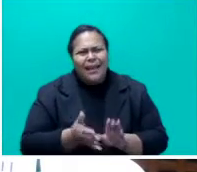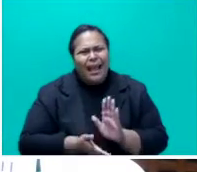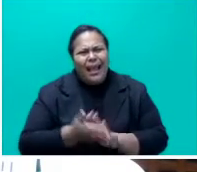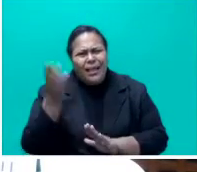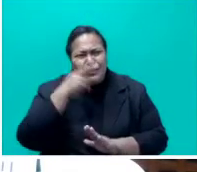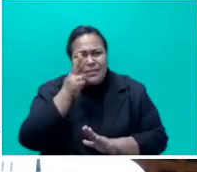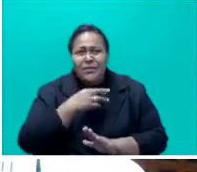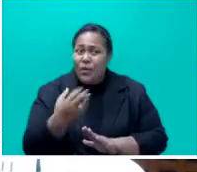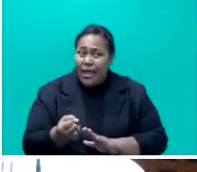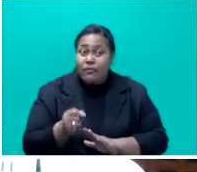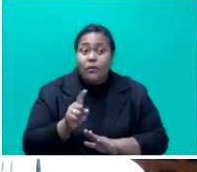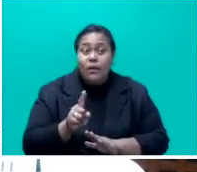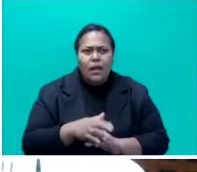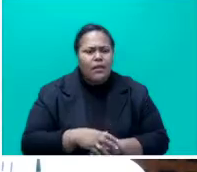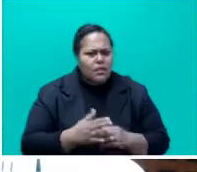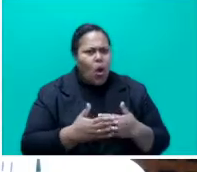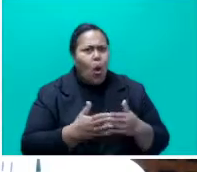source,